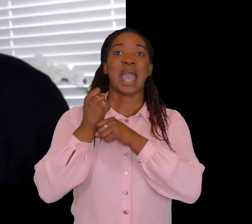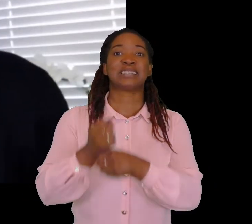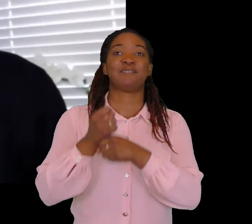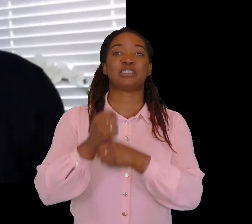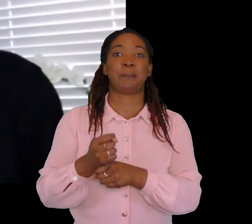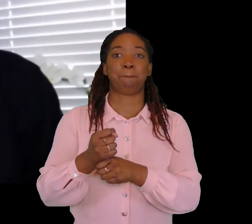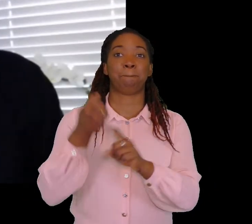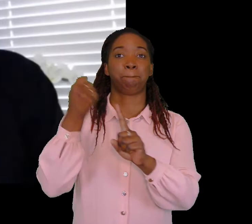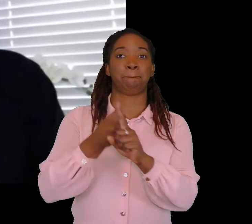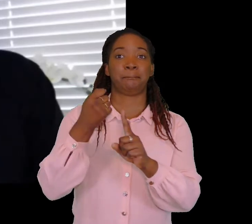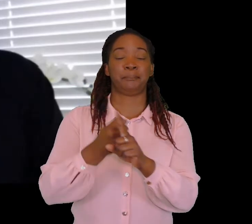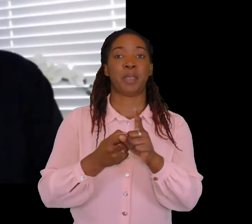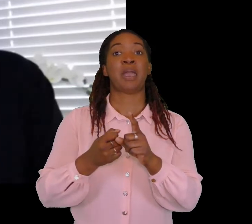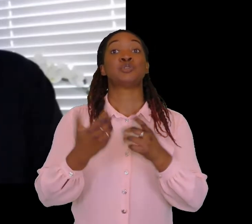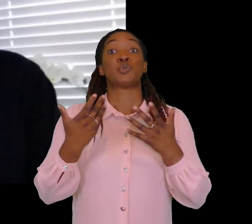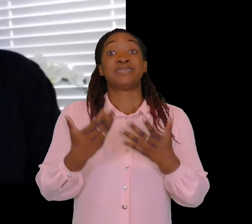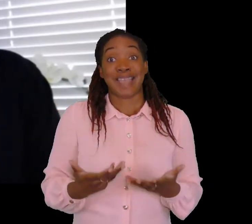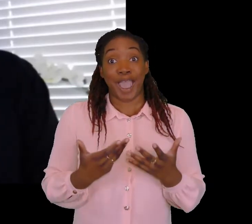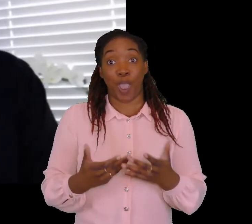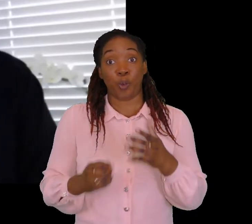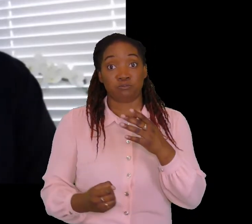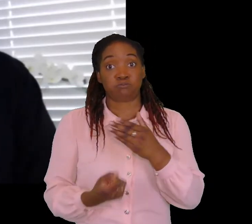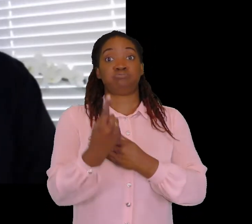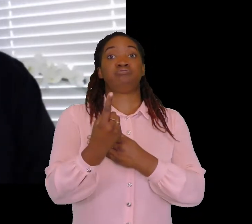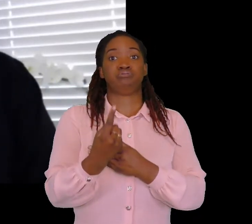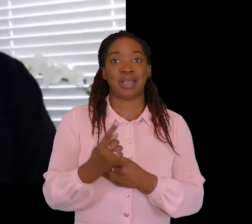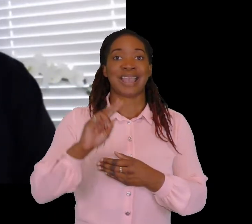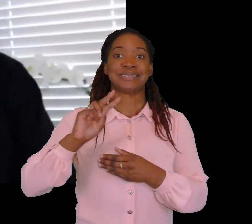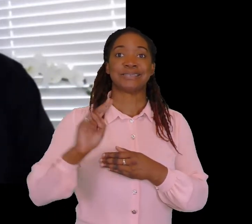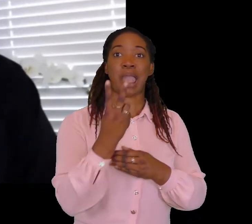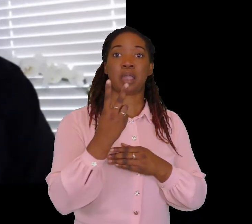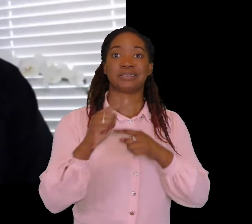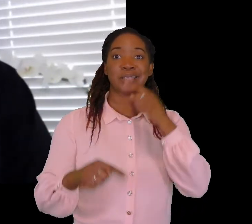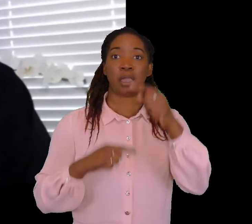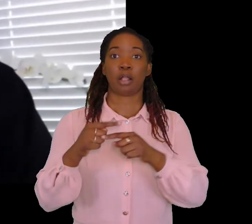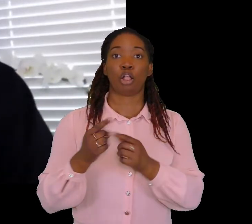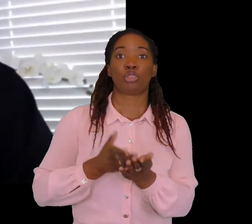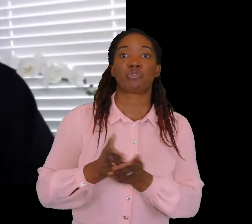to this resurgence that we're having as in the second iteration through the BLM protests.